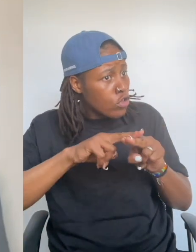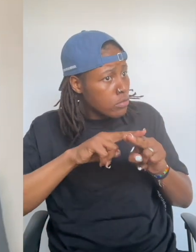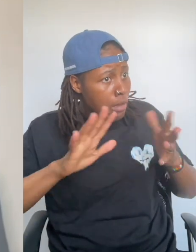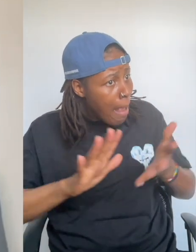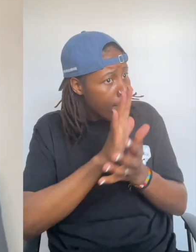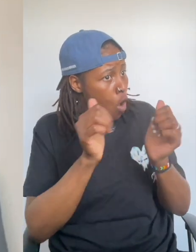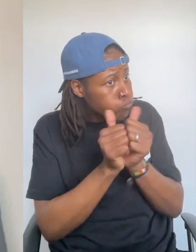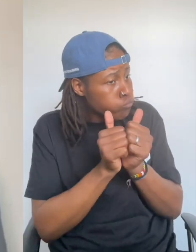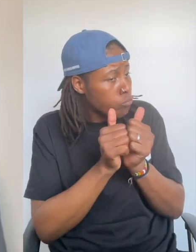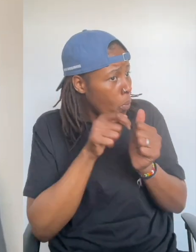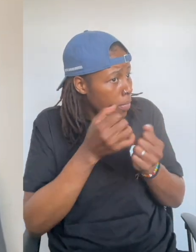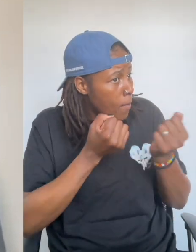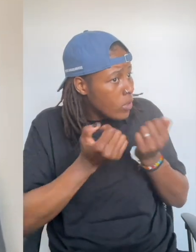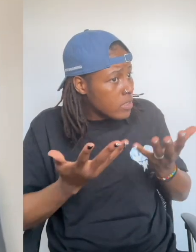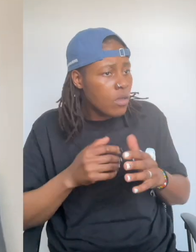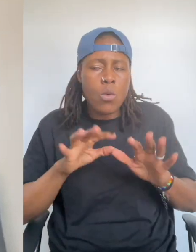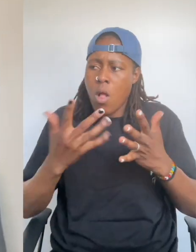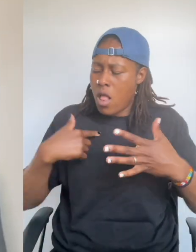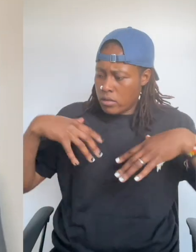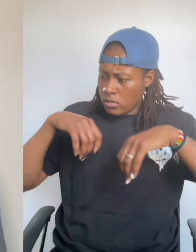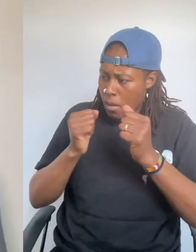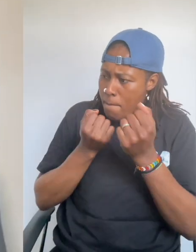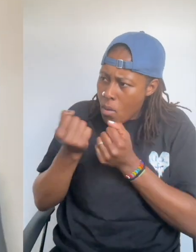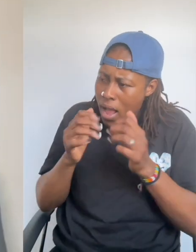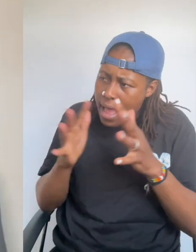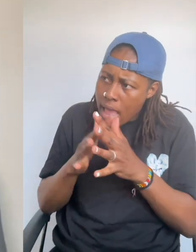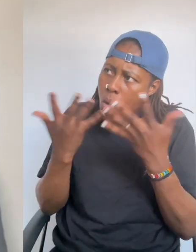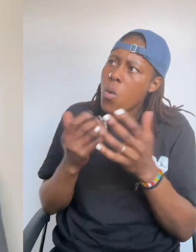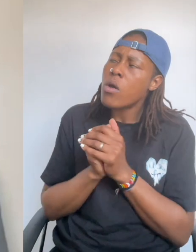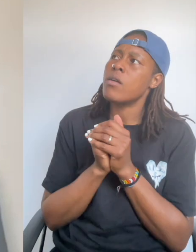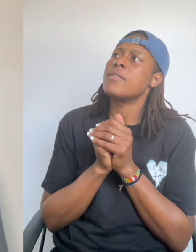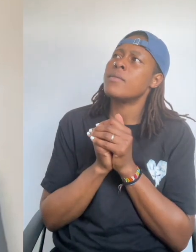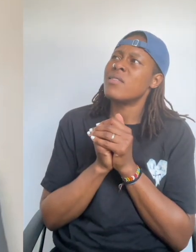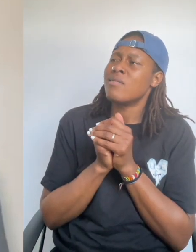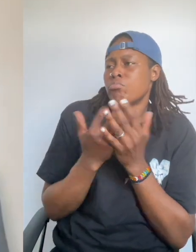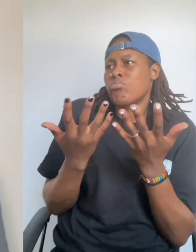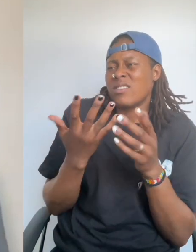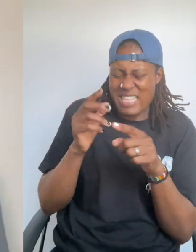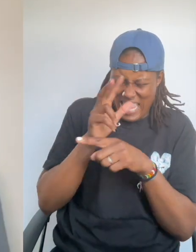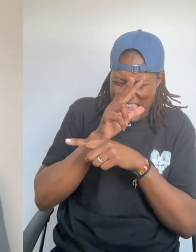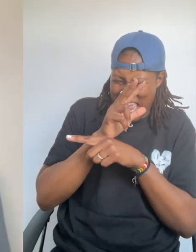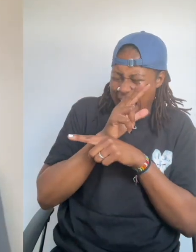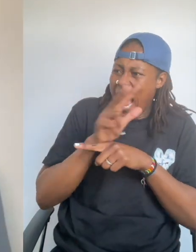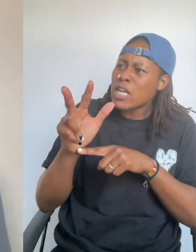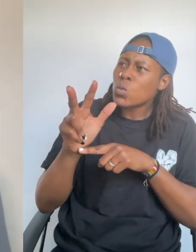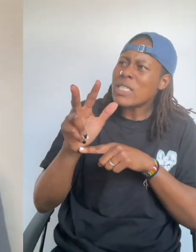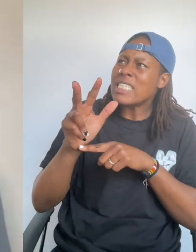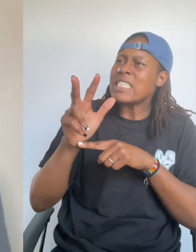that? So how I started boxing, it was just like an 8 week